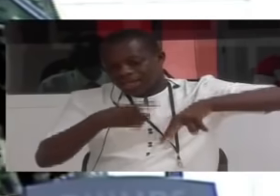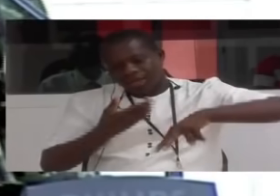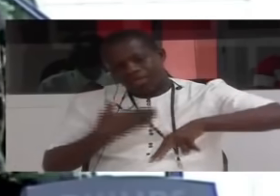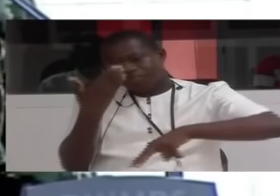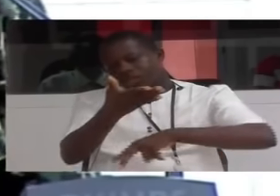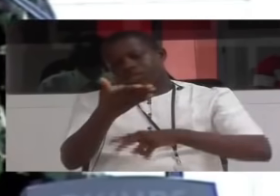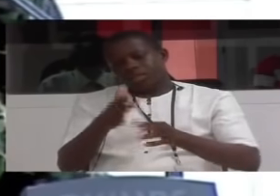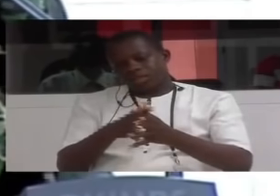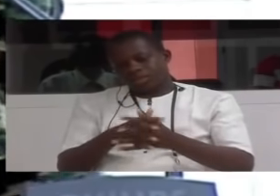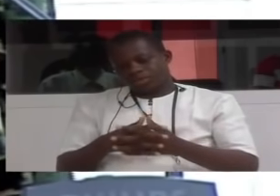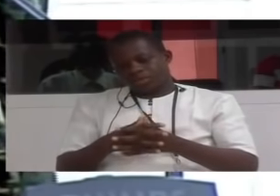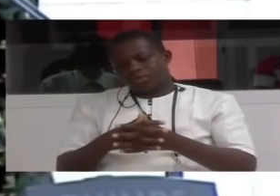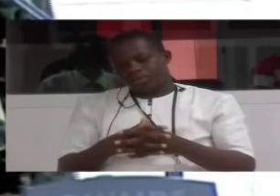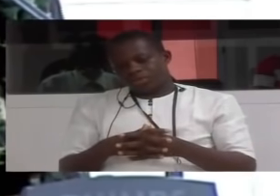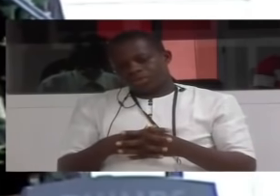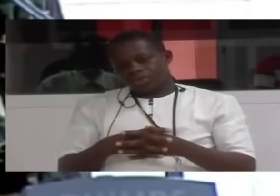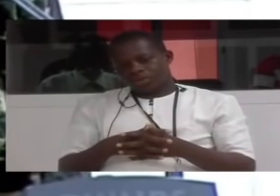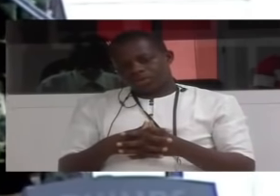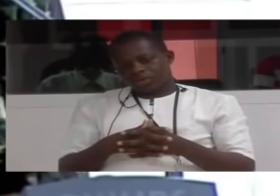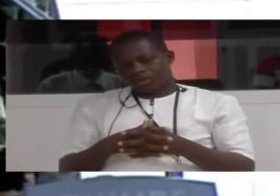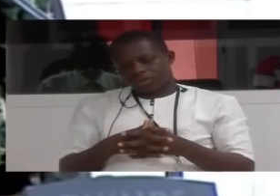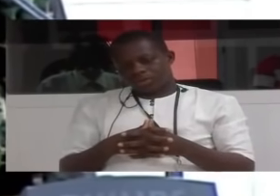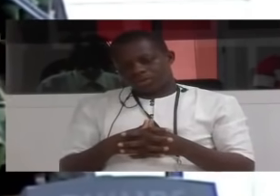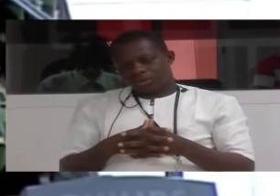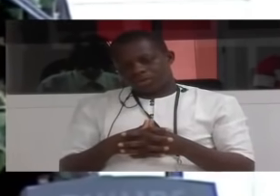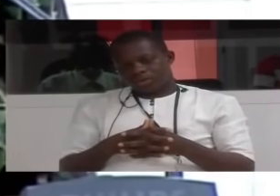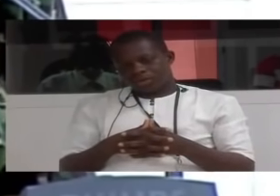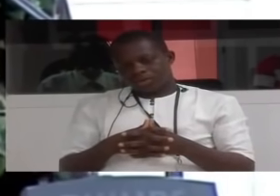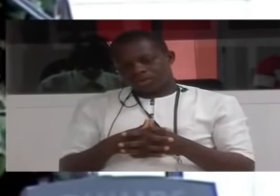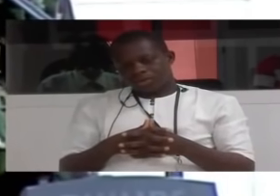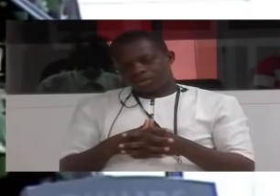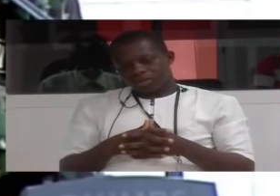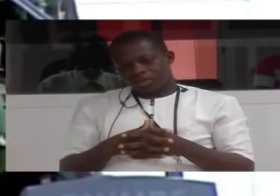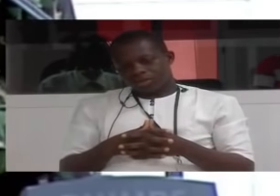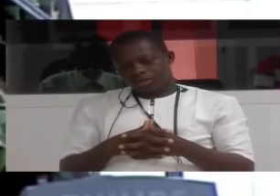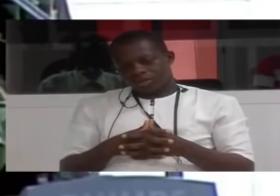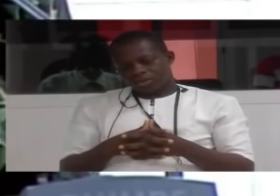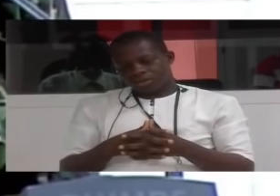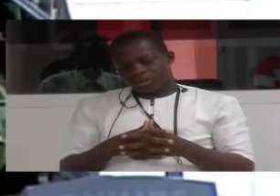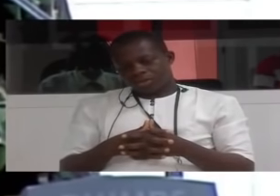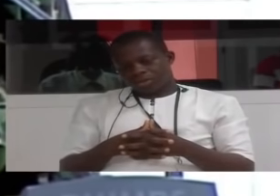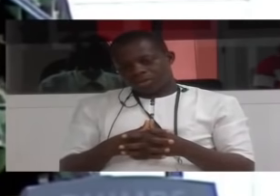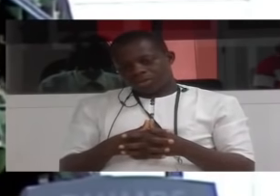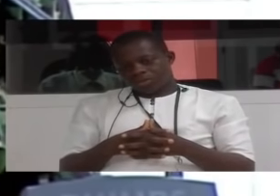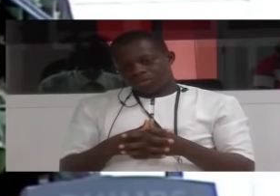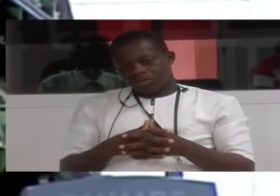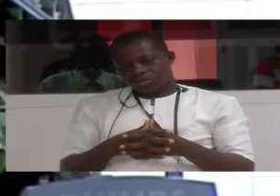I can tell you that all of us jump on him. There were some that were holding his legs, so all of us